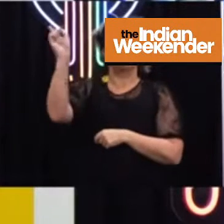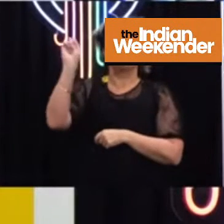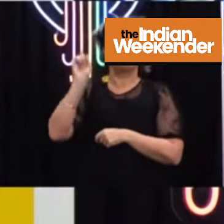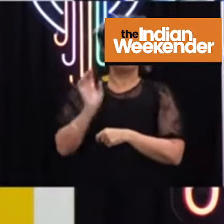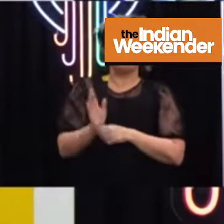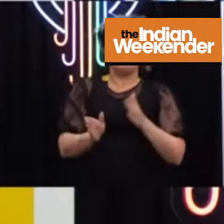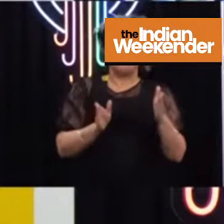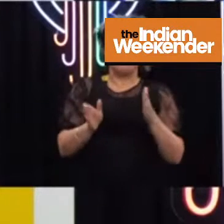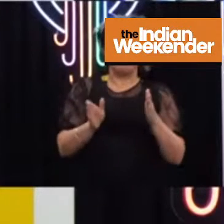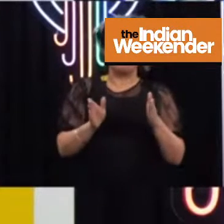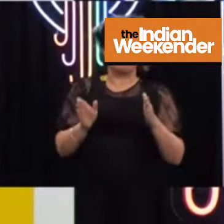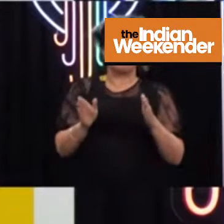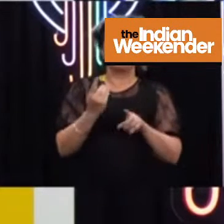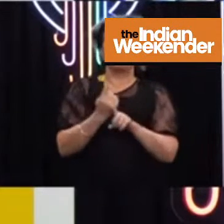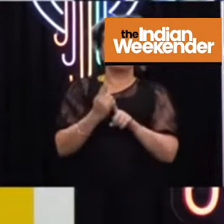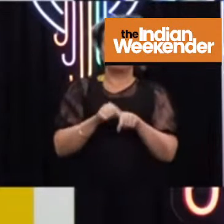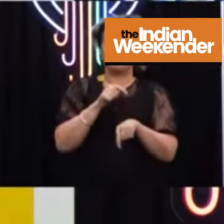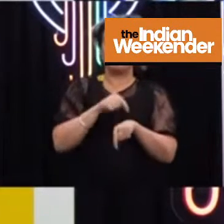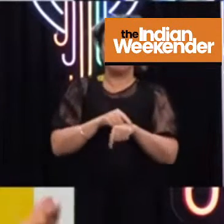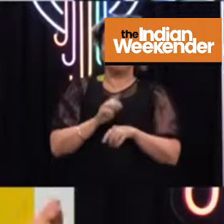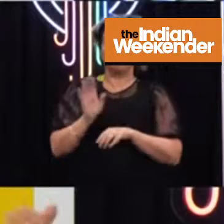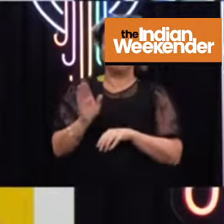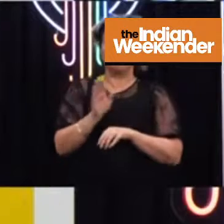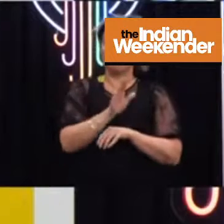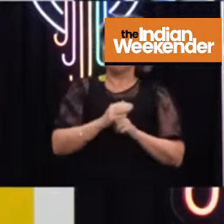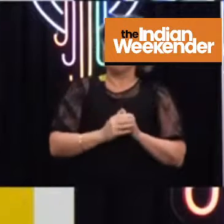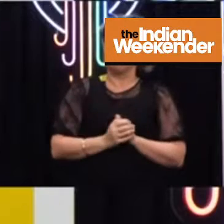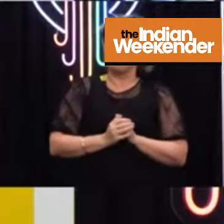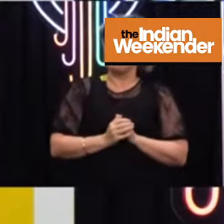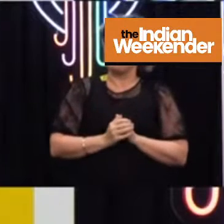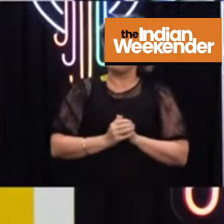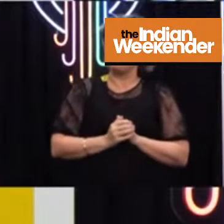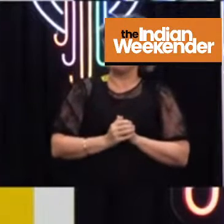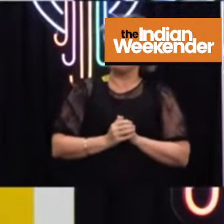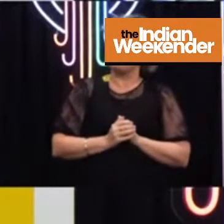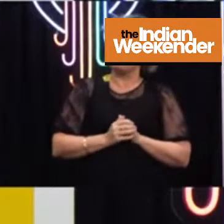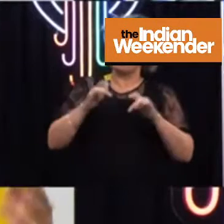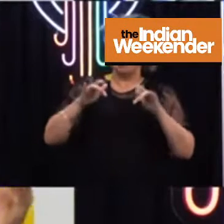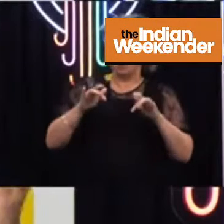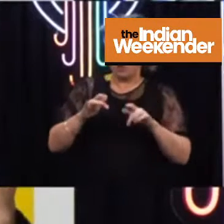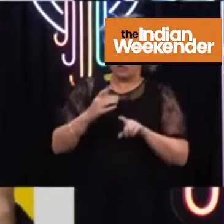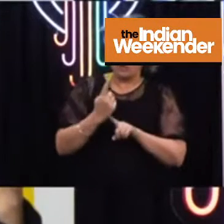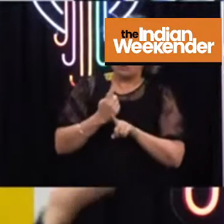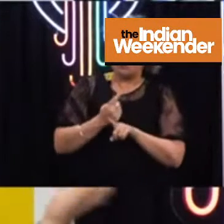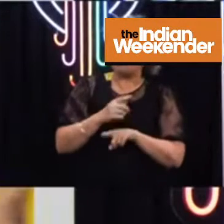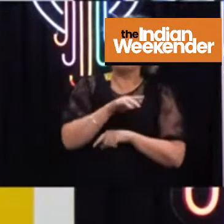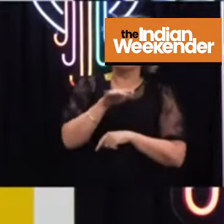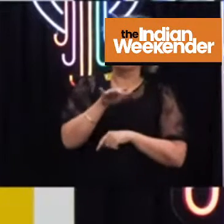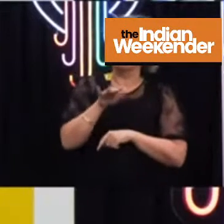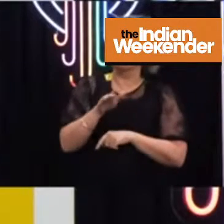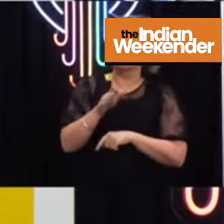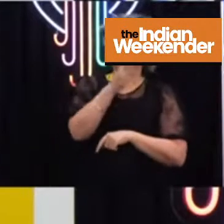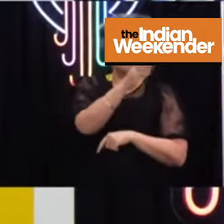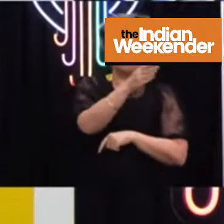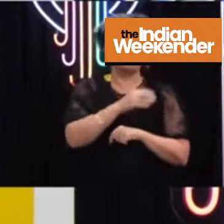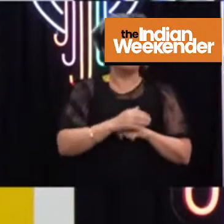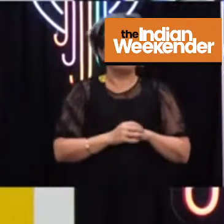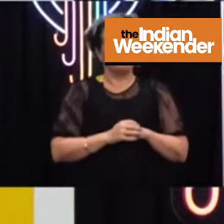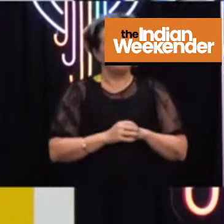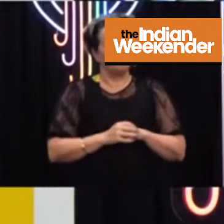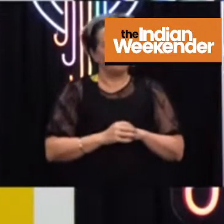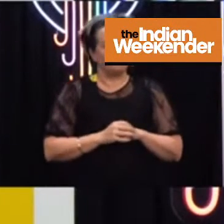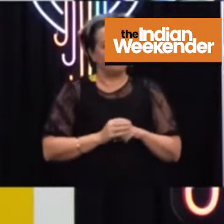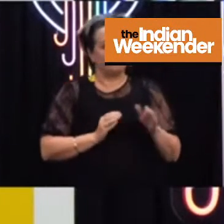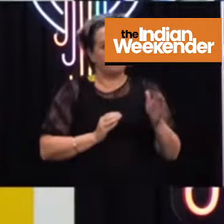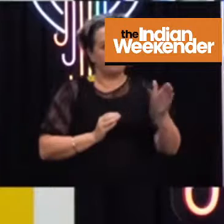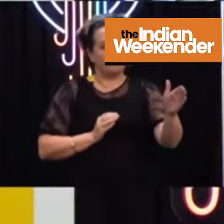appropriate? Sorry, I'll just come to a few who haven't had questions, and I'll come to Whati and then I'll come to you. Dr.